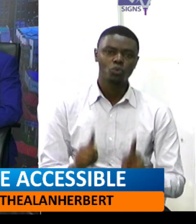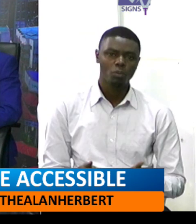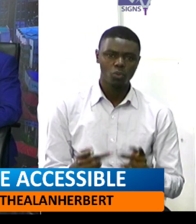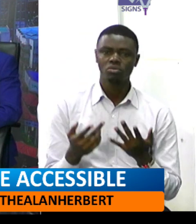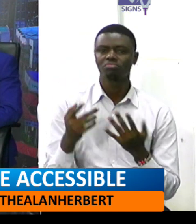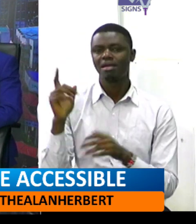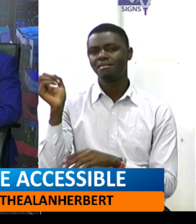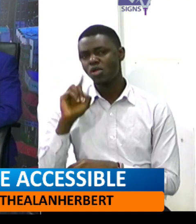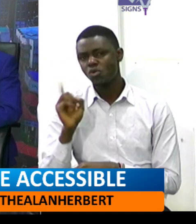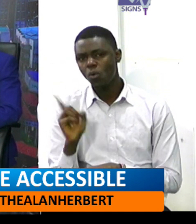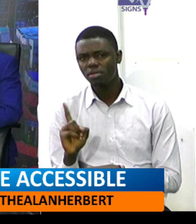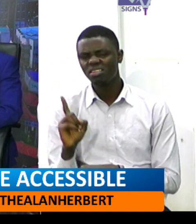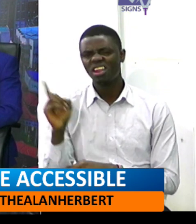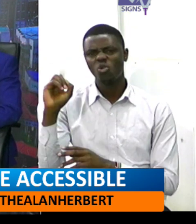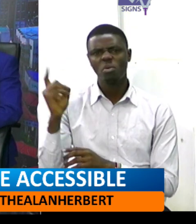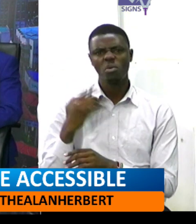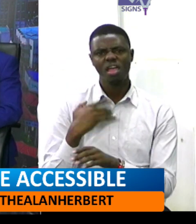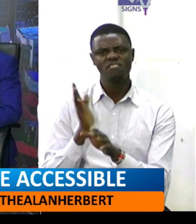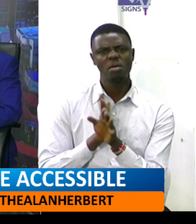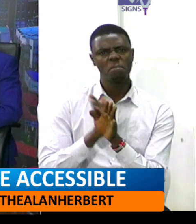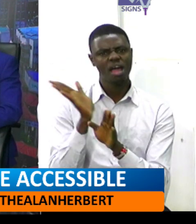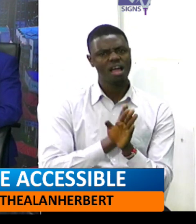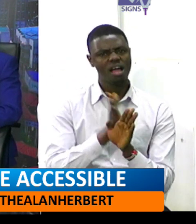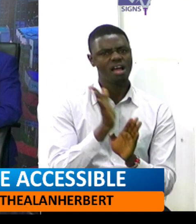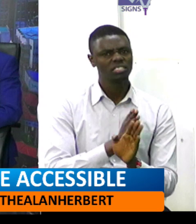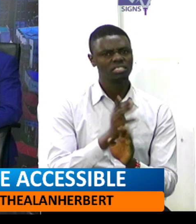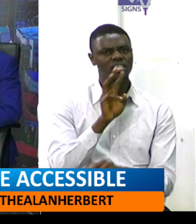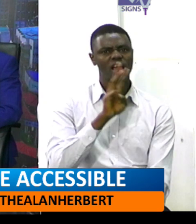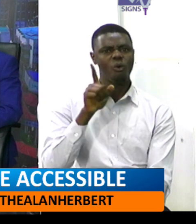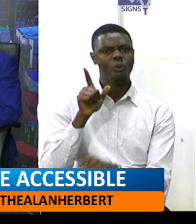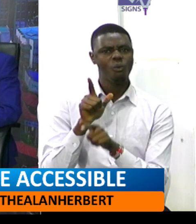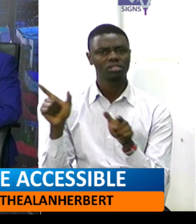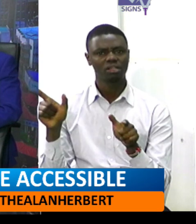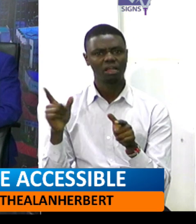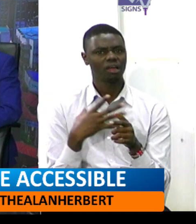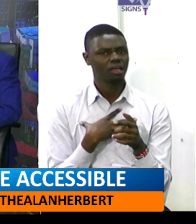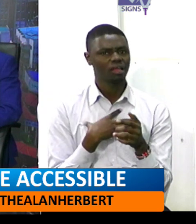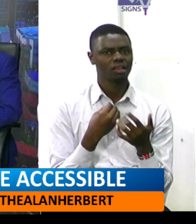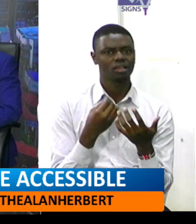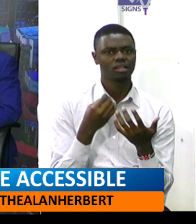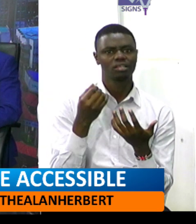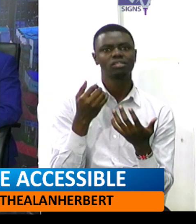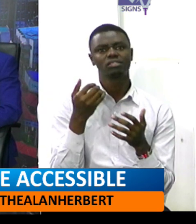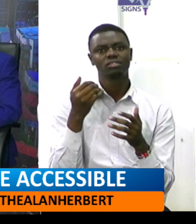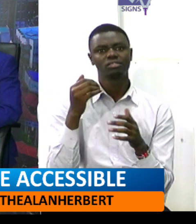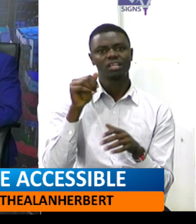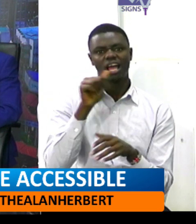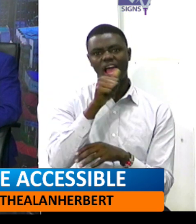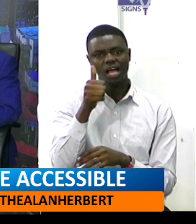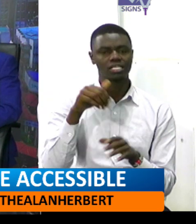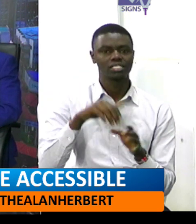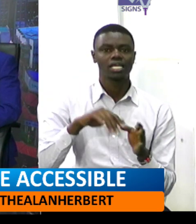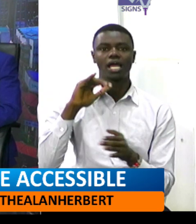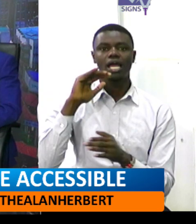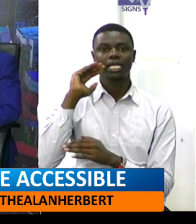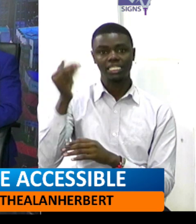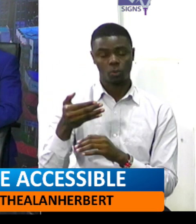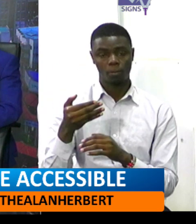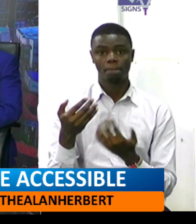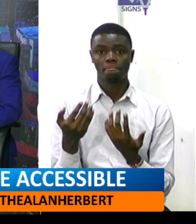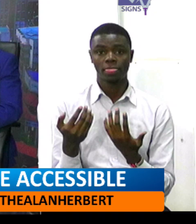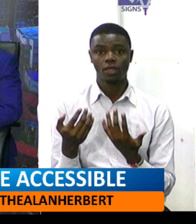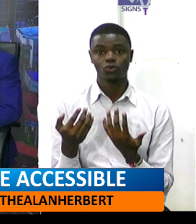and Nairobi. Within Nairobi, we have branches in Westlands and a number of outlets within town. But that